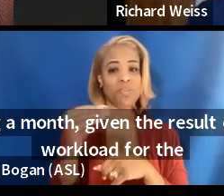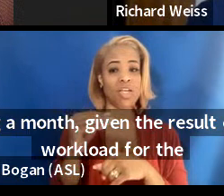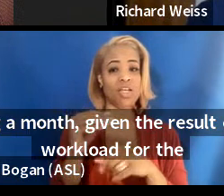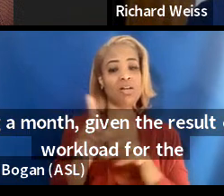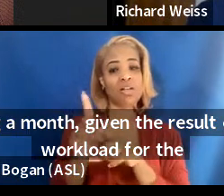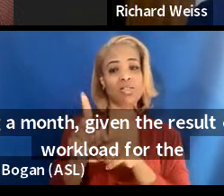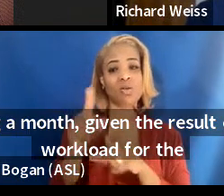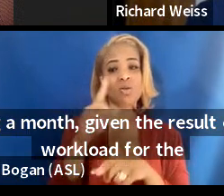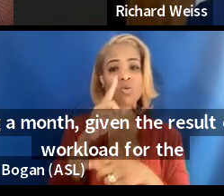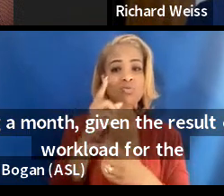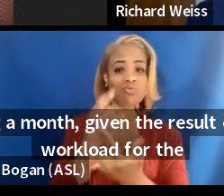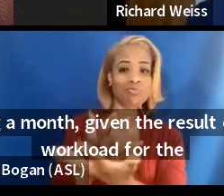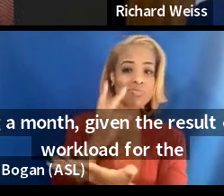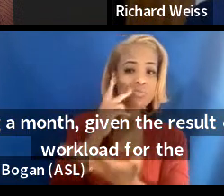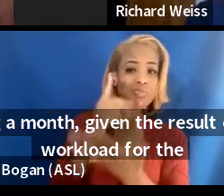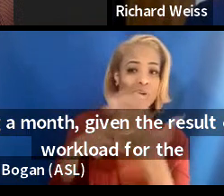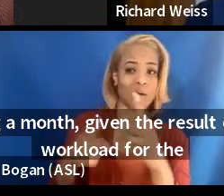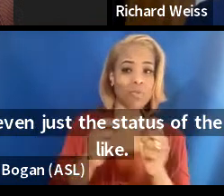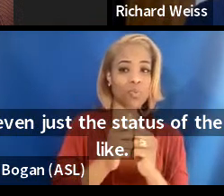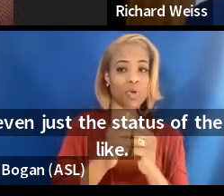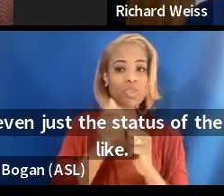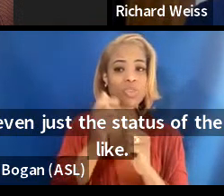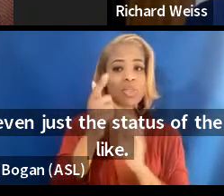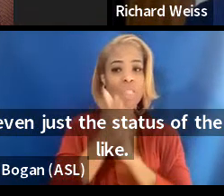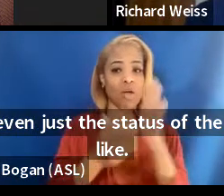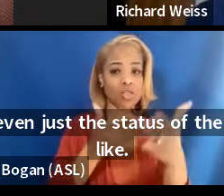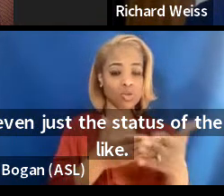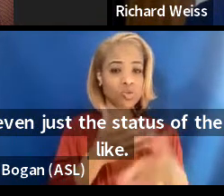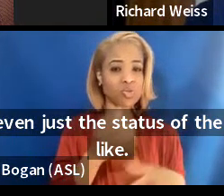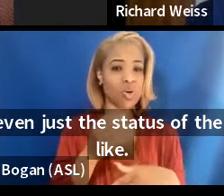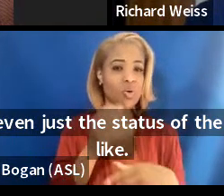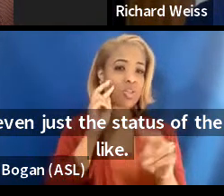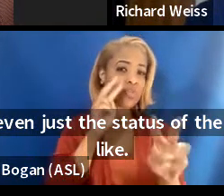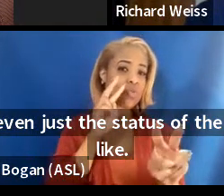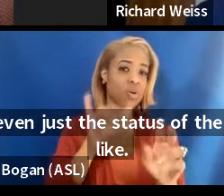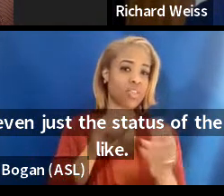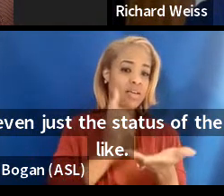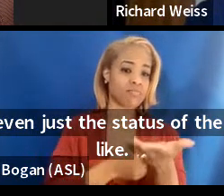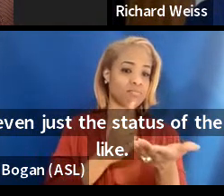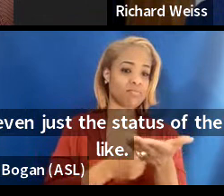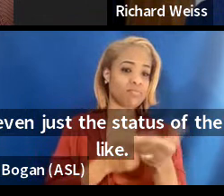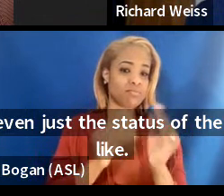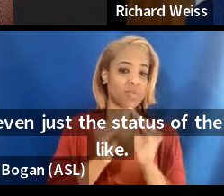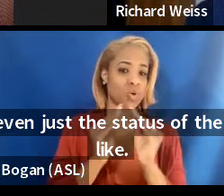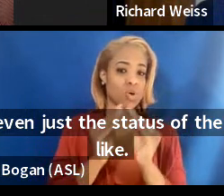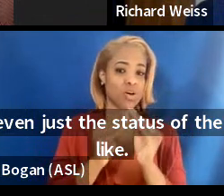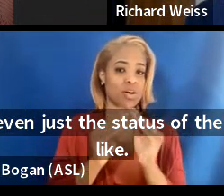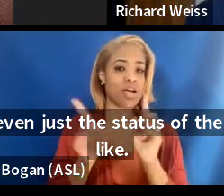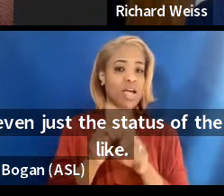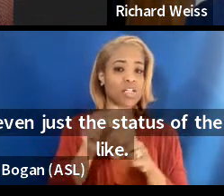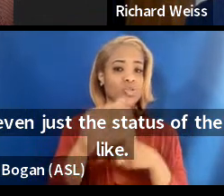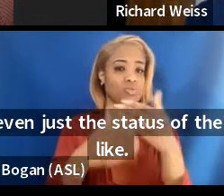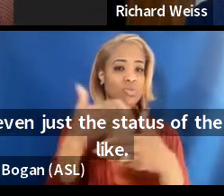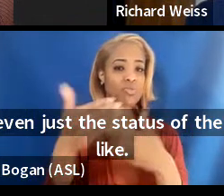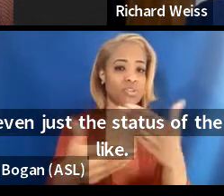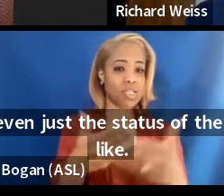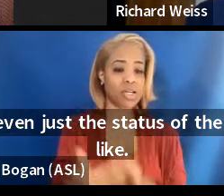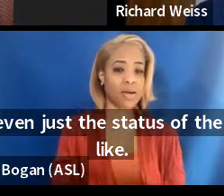So look forward to that conversation developing, you know, further as the commission proceeds into